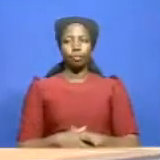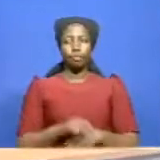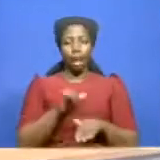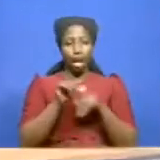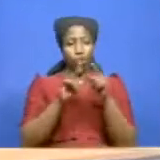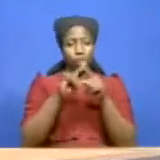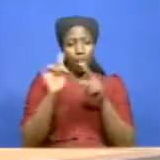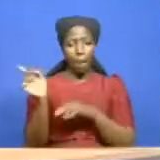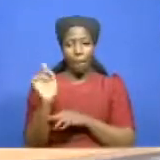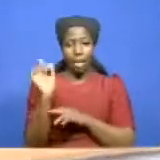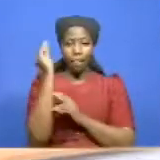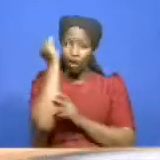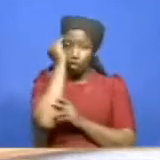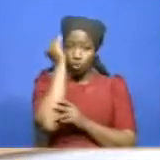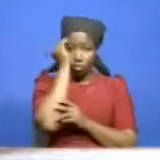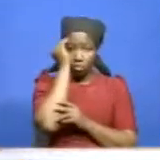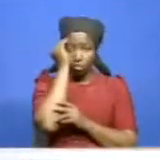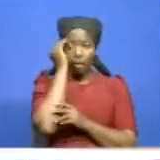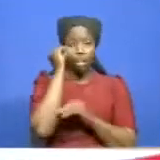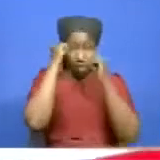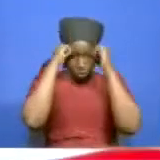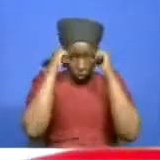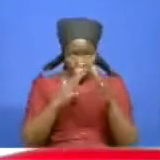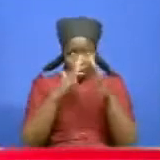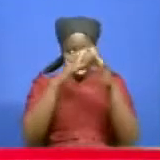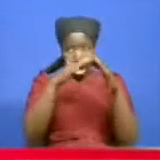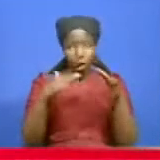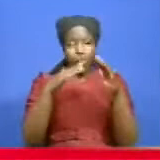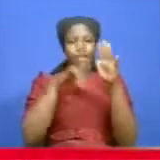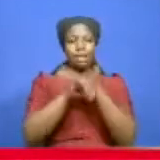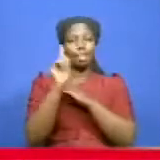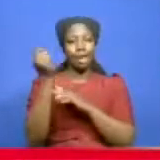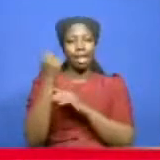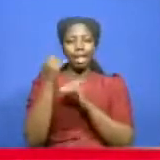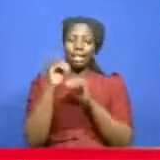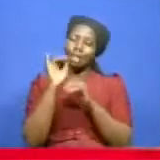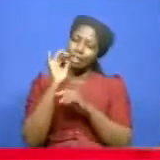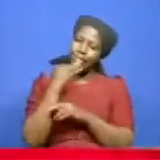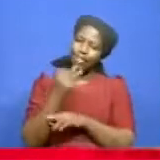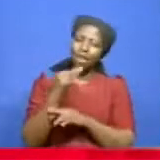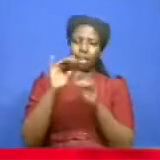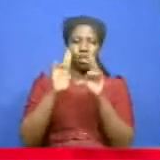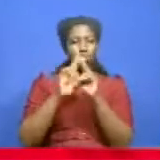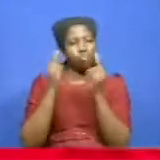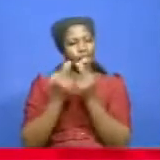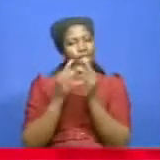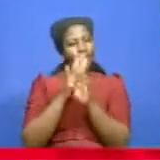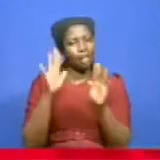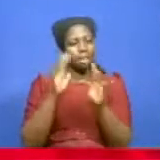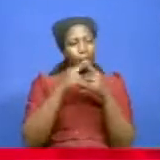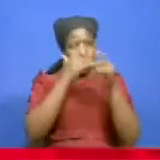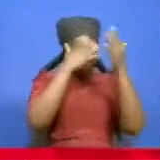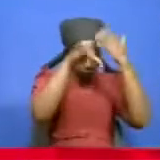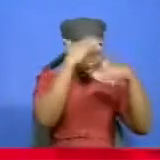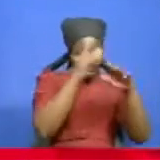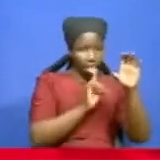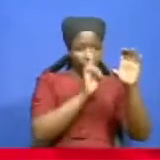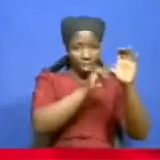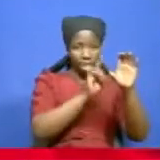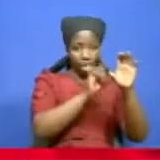According to the Ministry of Education, available student housing in Kenya stands at 300,000 units against a university enrollment